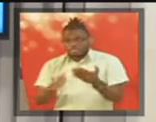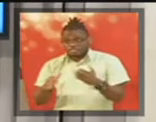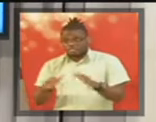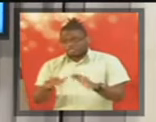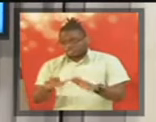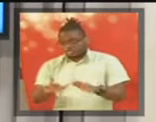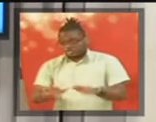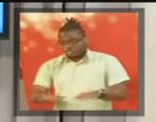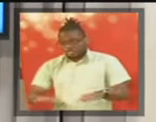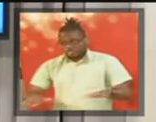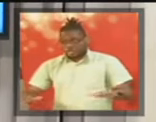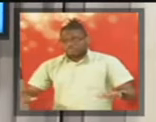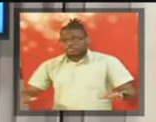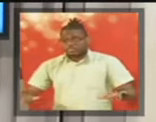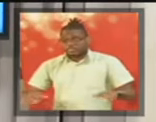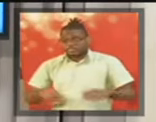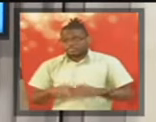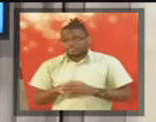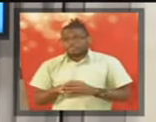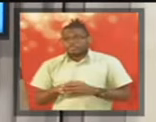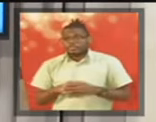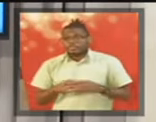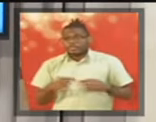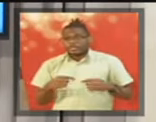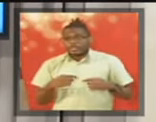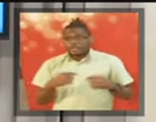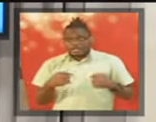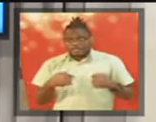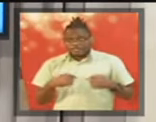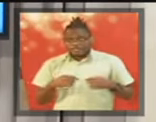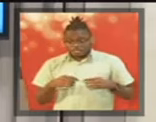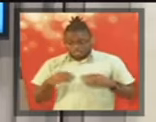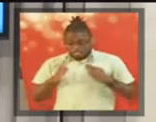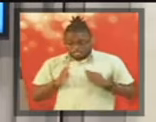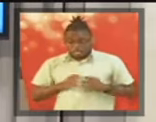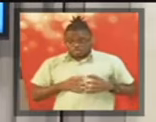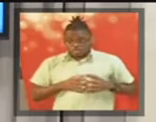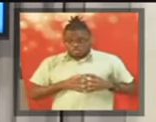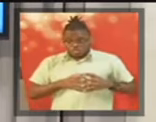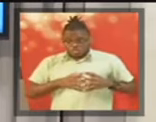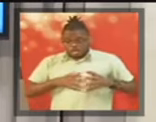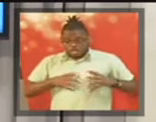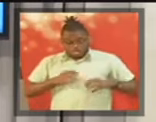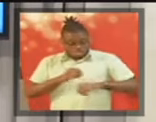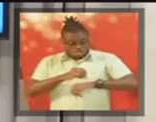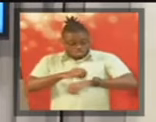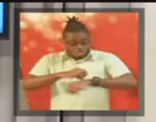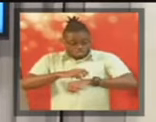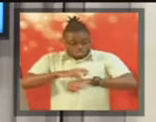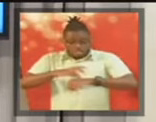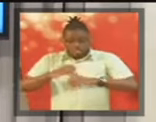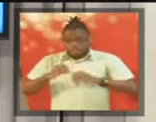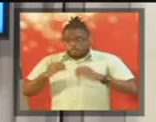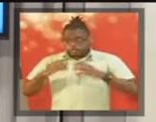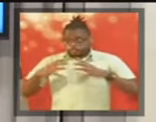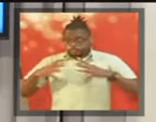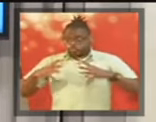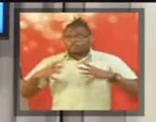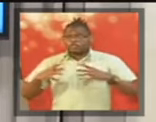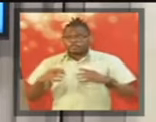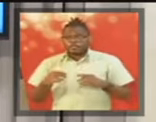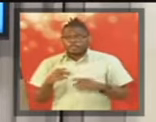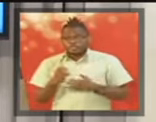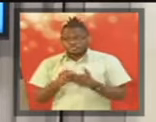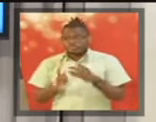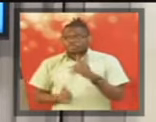is a basically inflammatory system response in children that we have seen. We have noted that in our population as well. So they